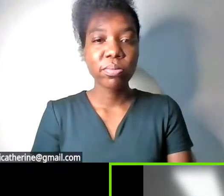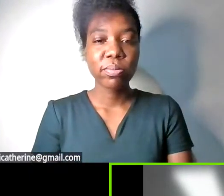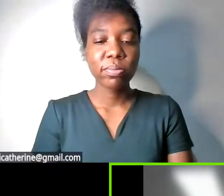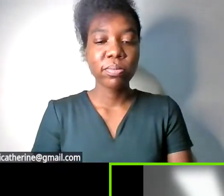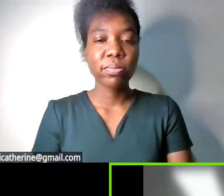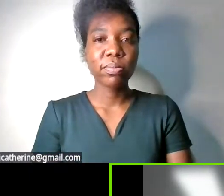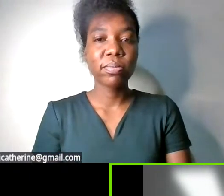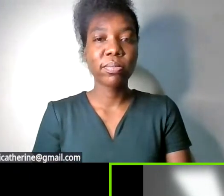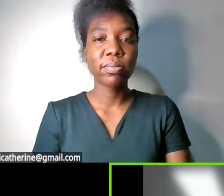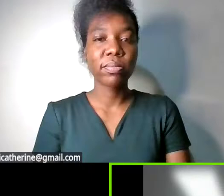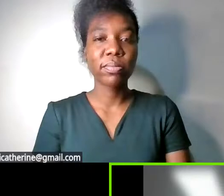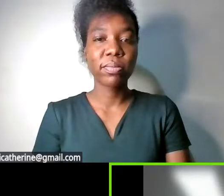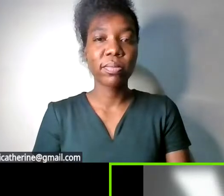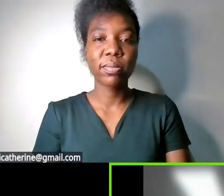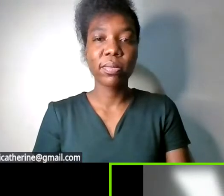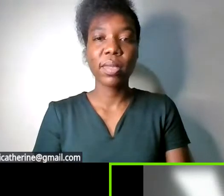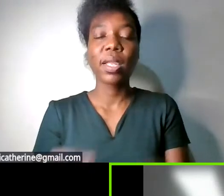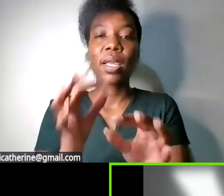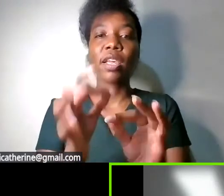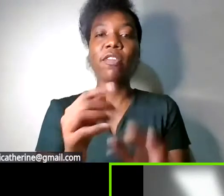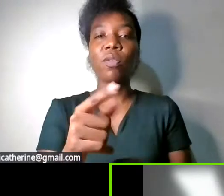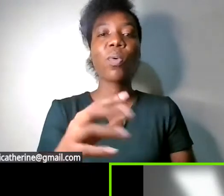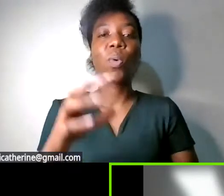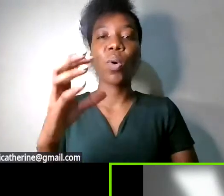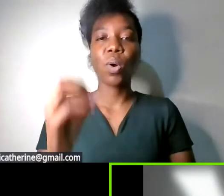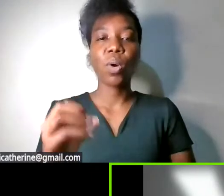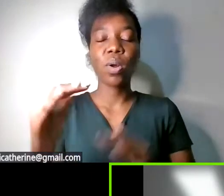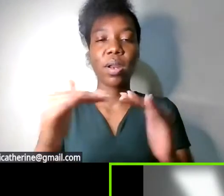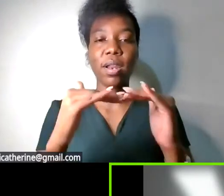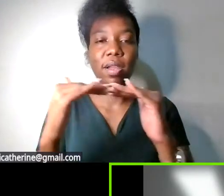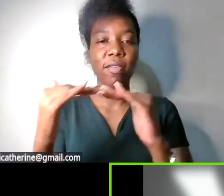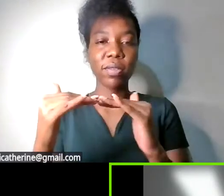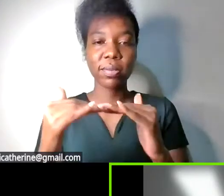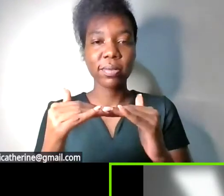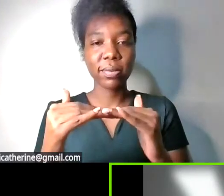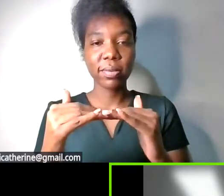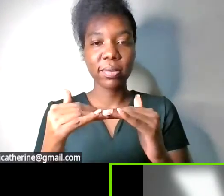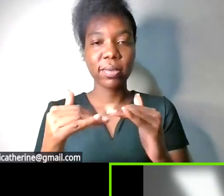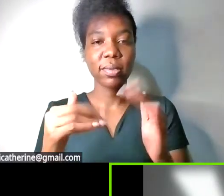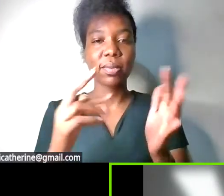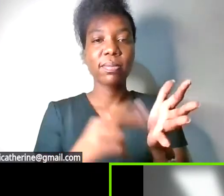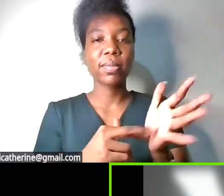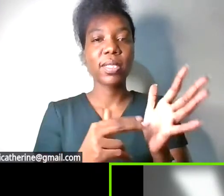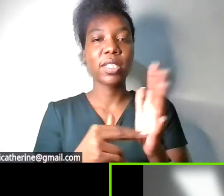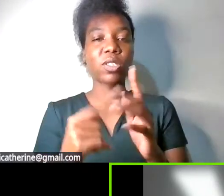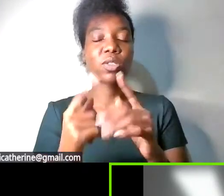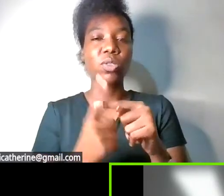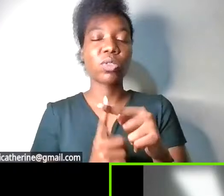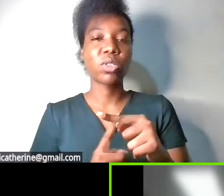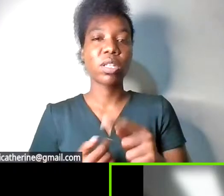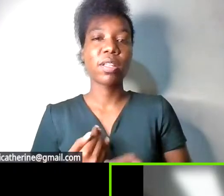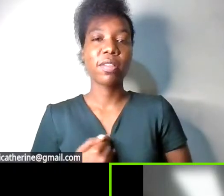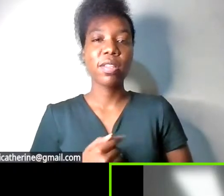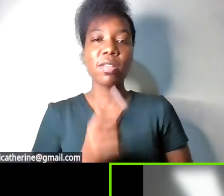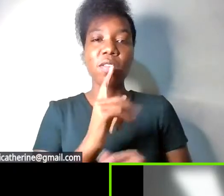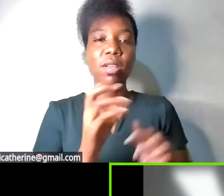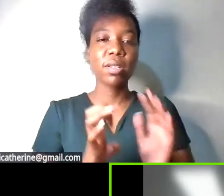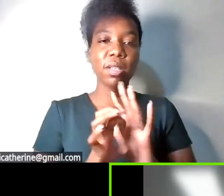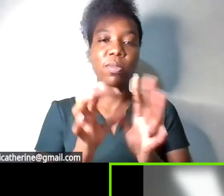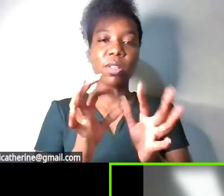Actually, if you are in O level or A level, actually it's totally compatible. For example, when you finish your O